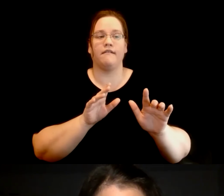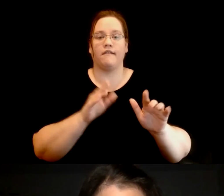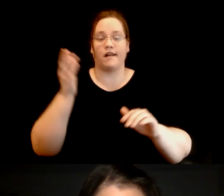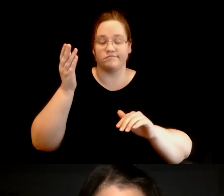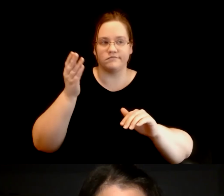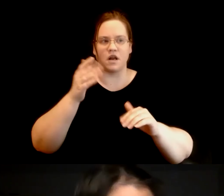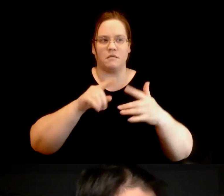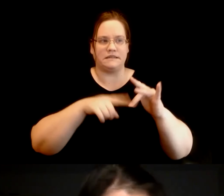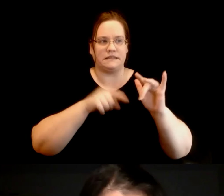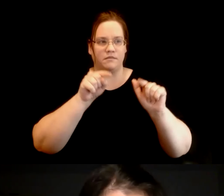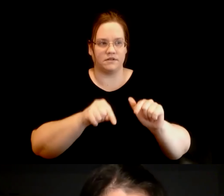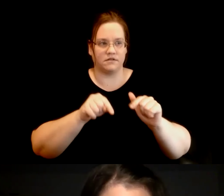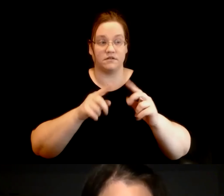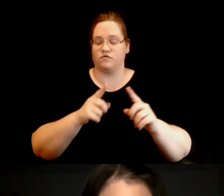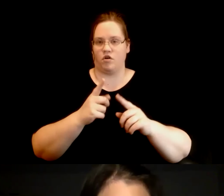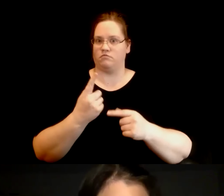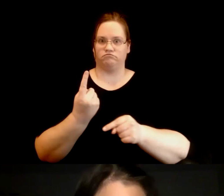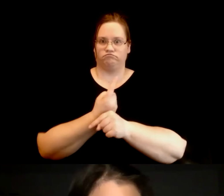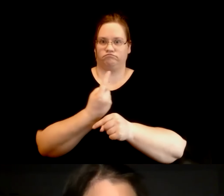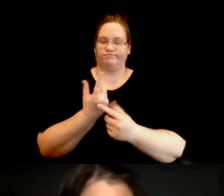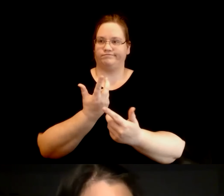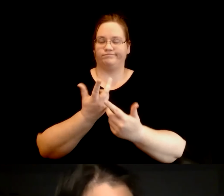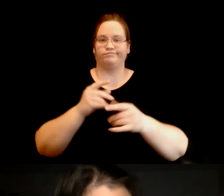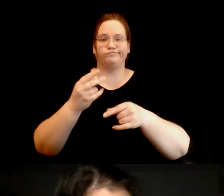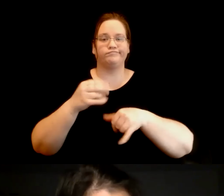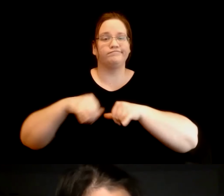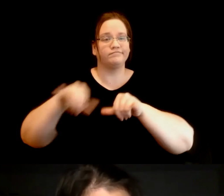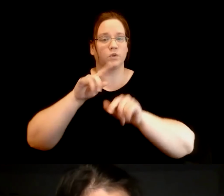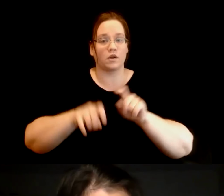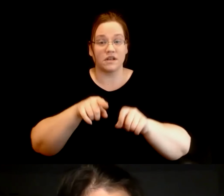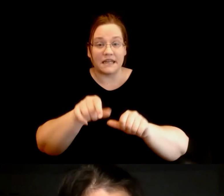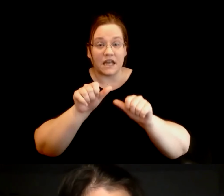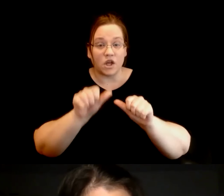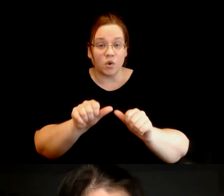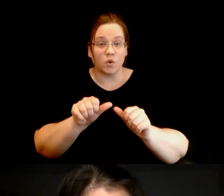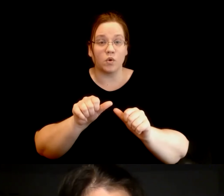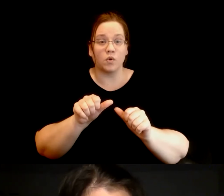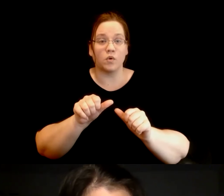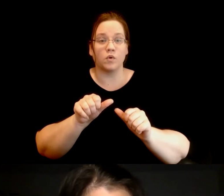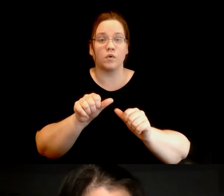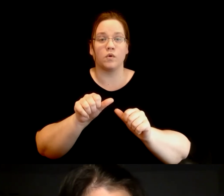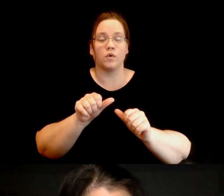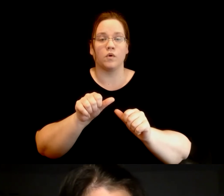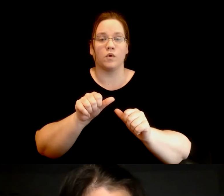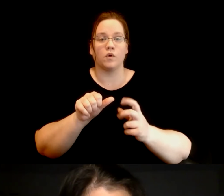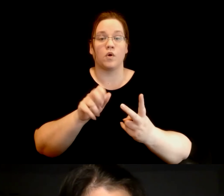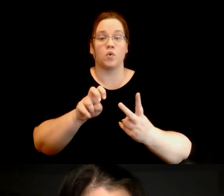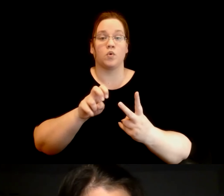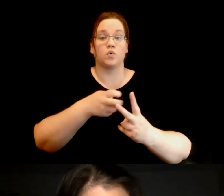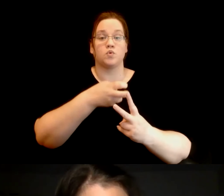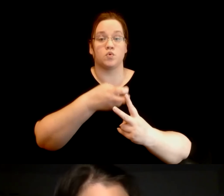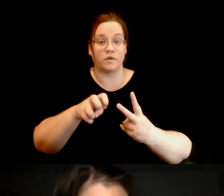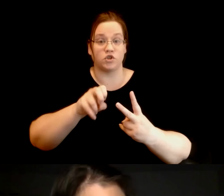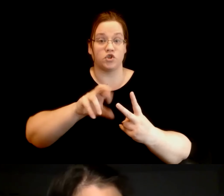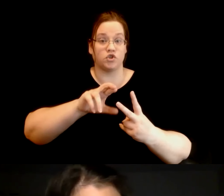I'll start with, this is a very practical question. So are you able to switch which vaccine kids are getting after the first